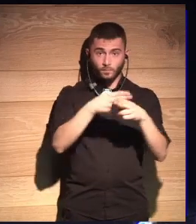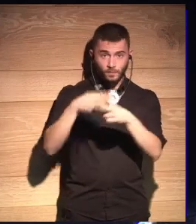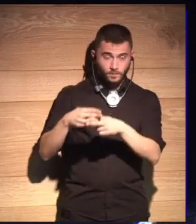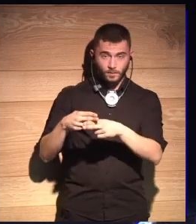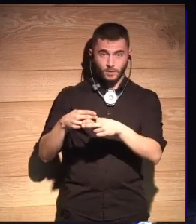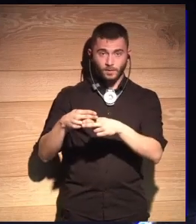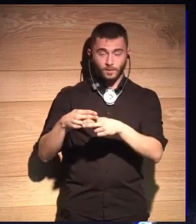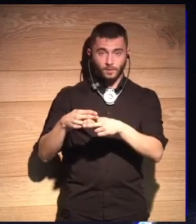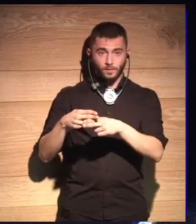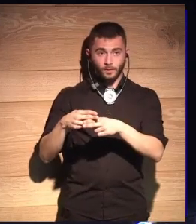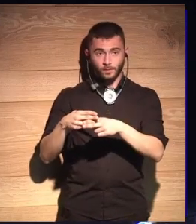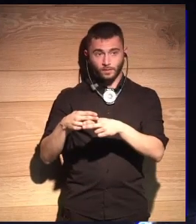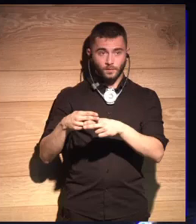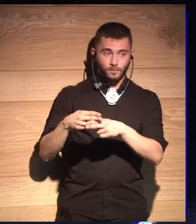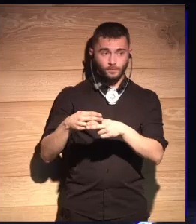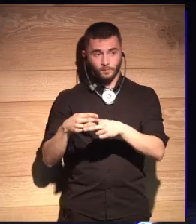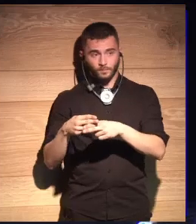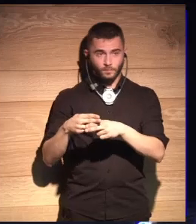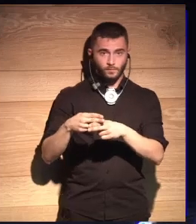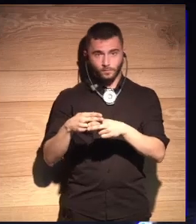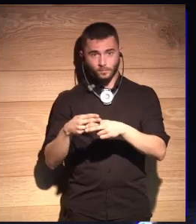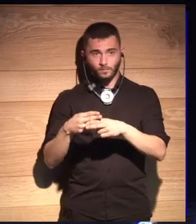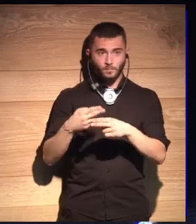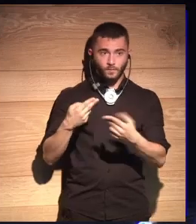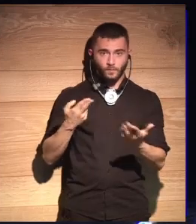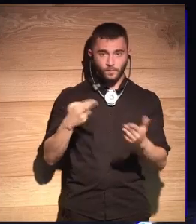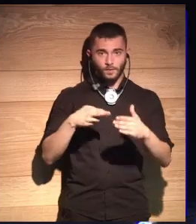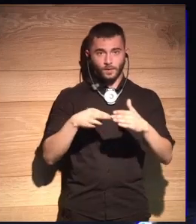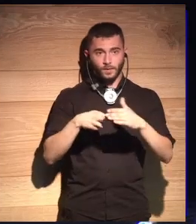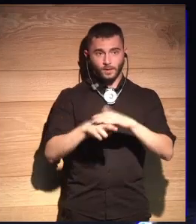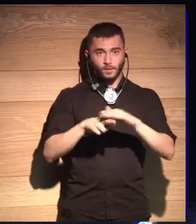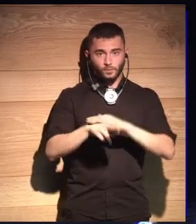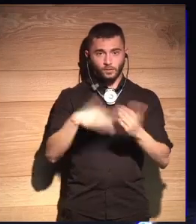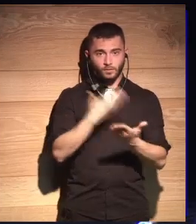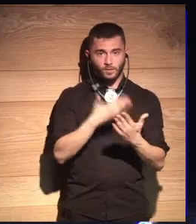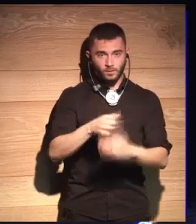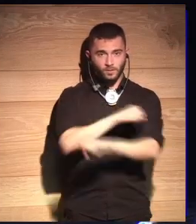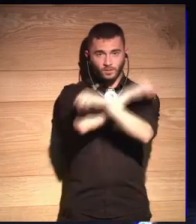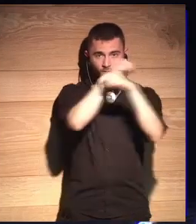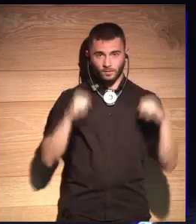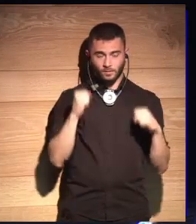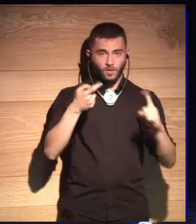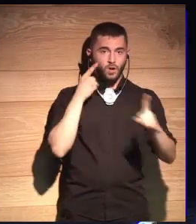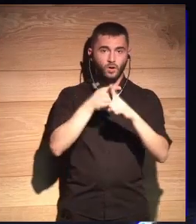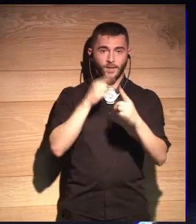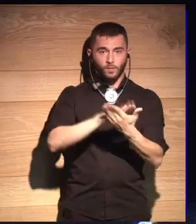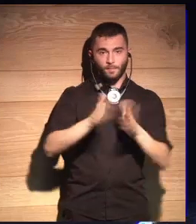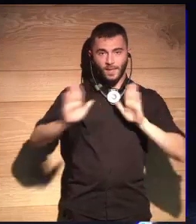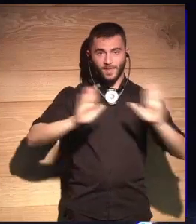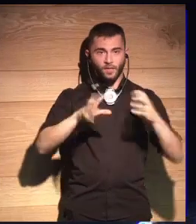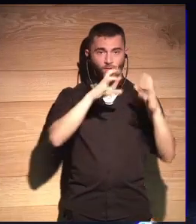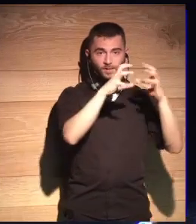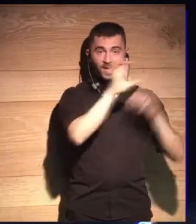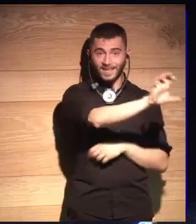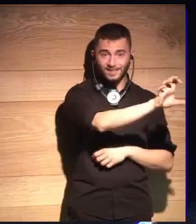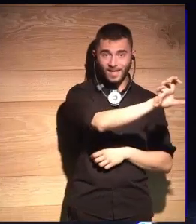long-standing means by which a crucial form of kind of mediation between state and individual worked. And if you